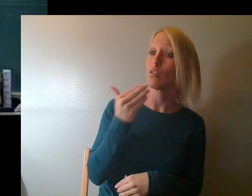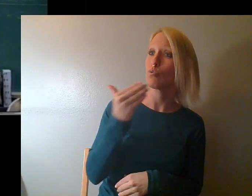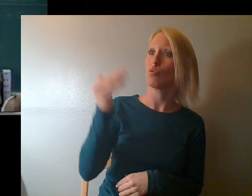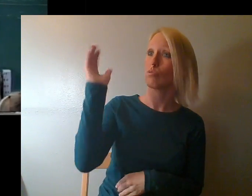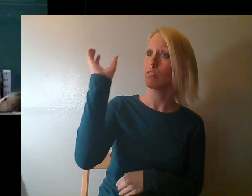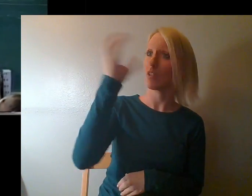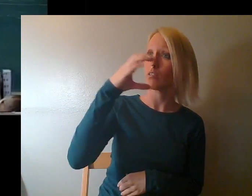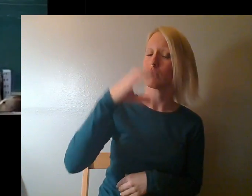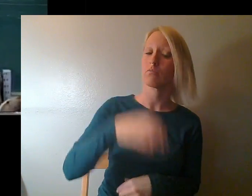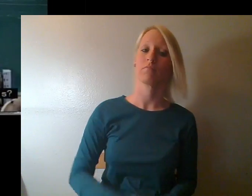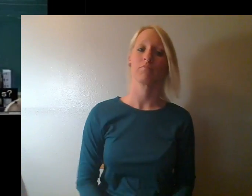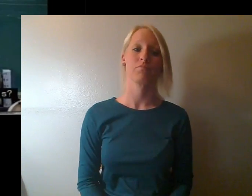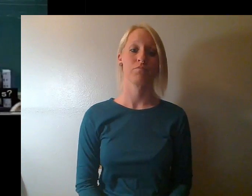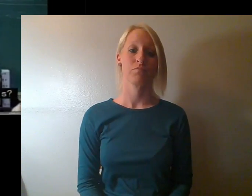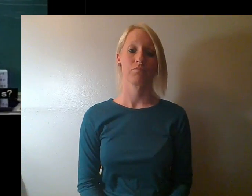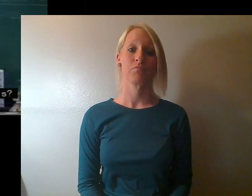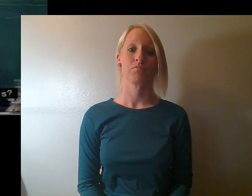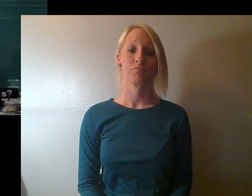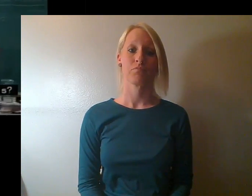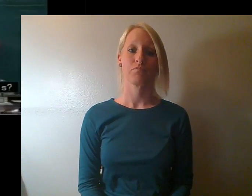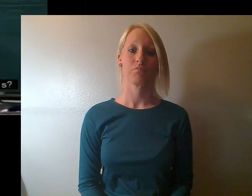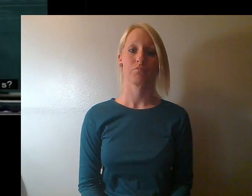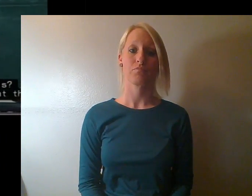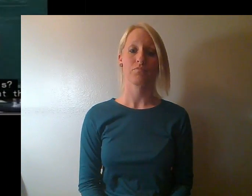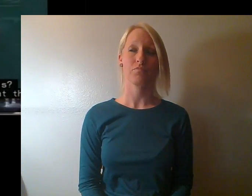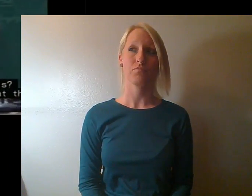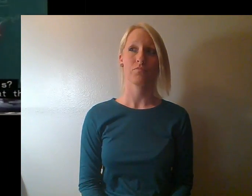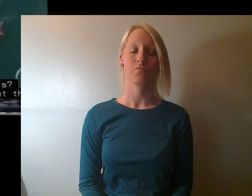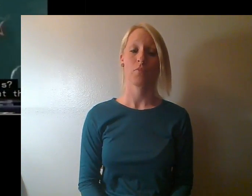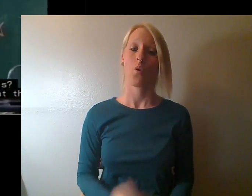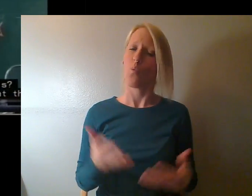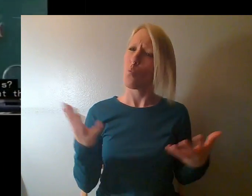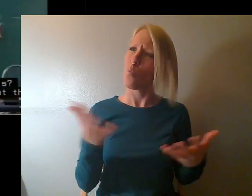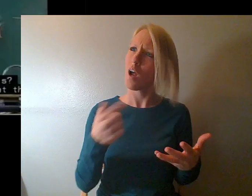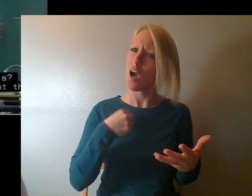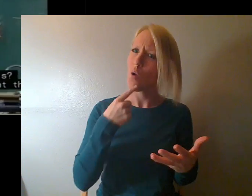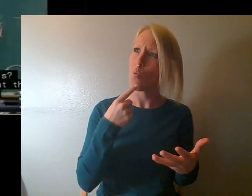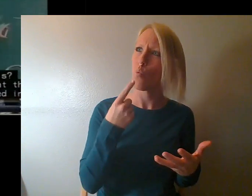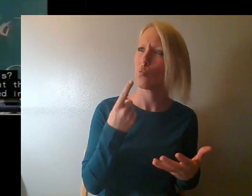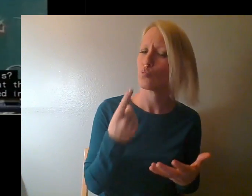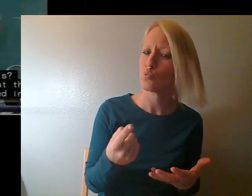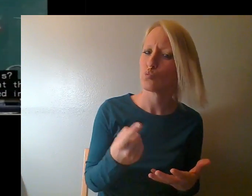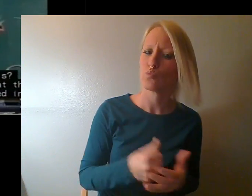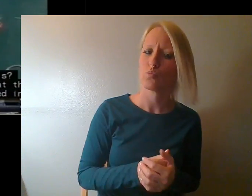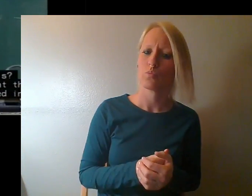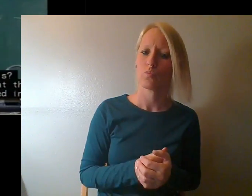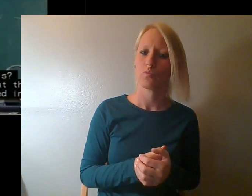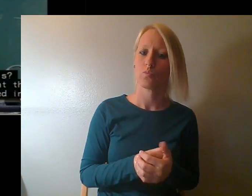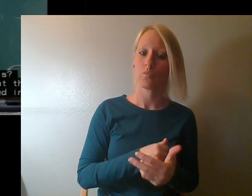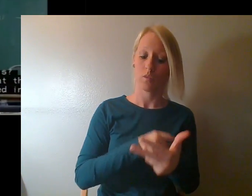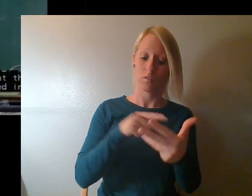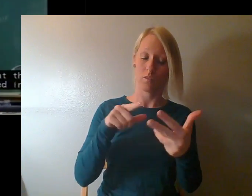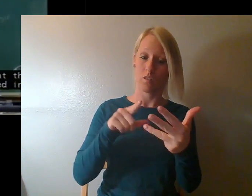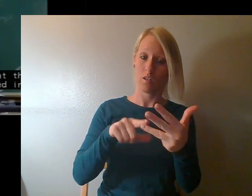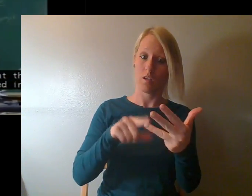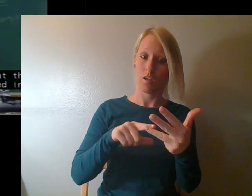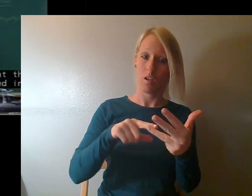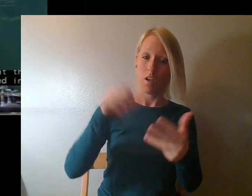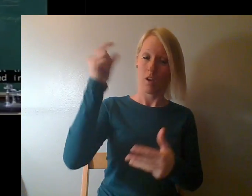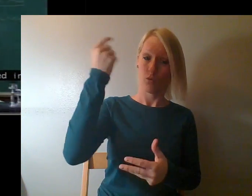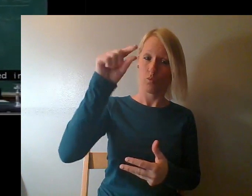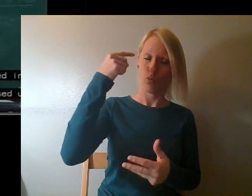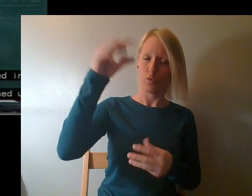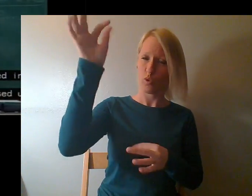Okay. How about if I tell you this? How about if I told you that the chlorophyll doesn't get used in this reaction at all? It